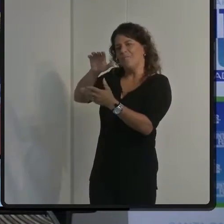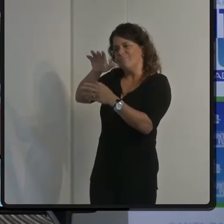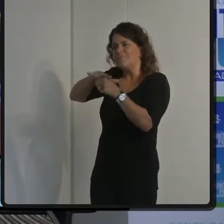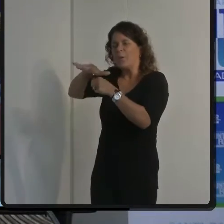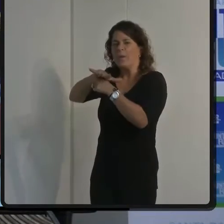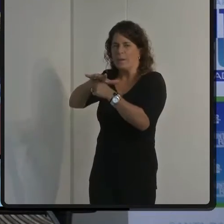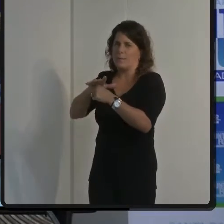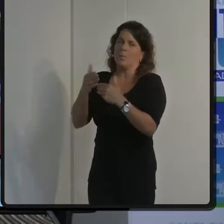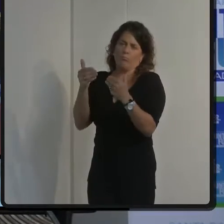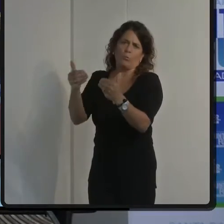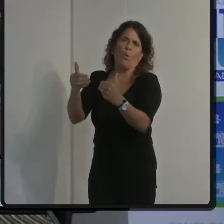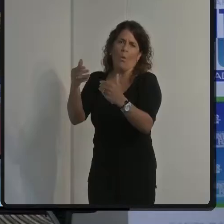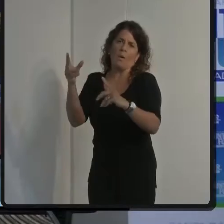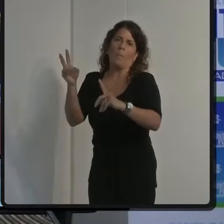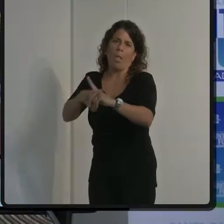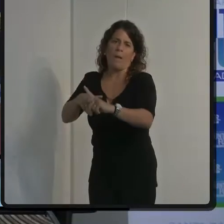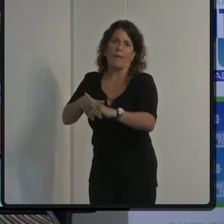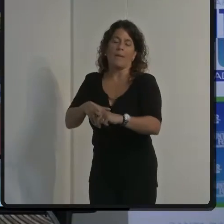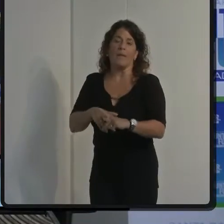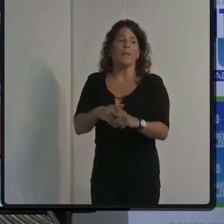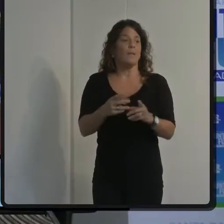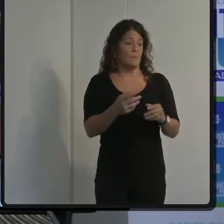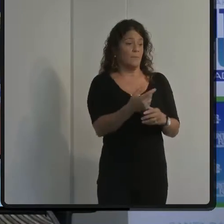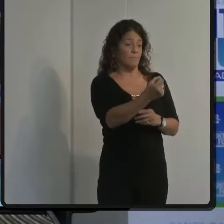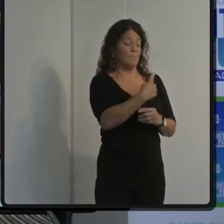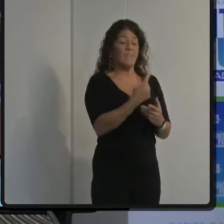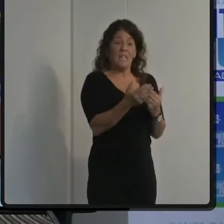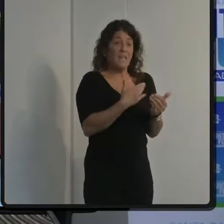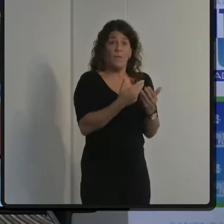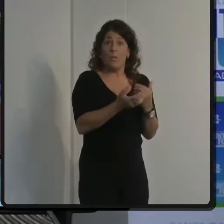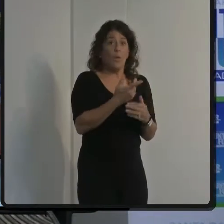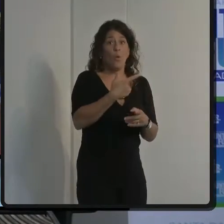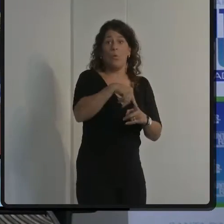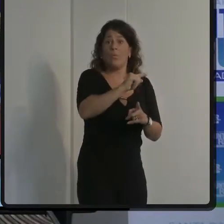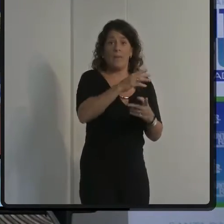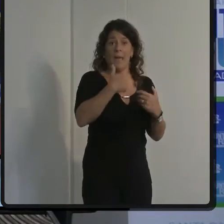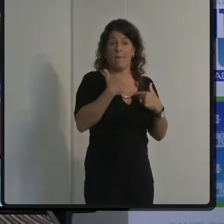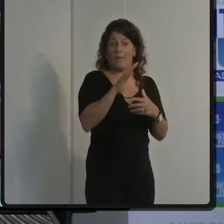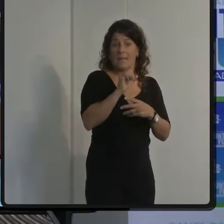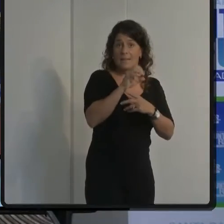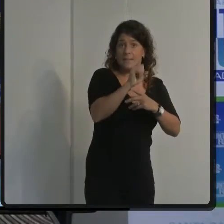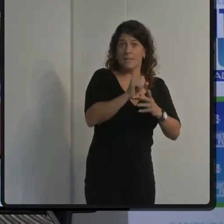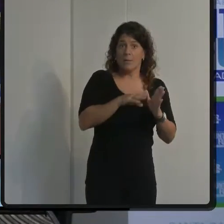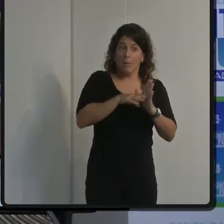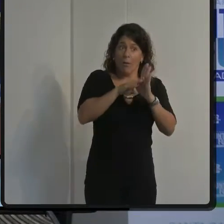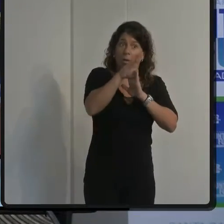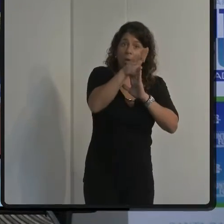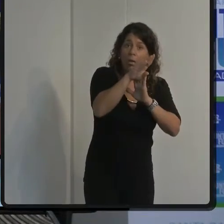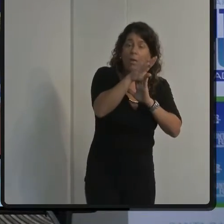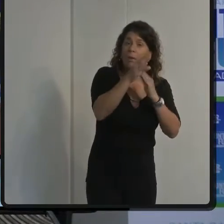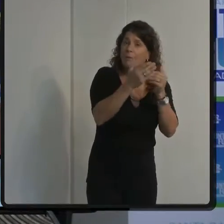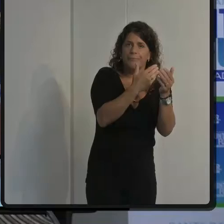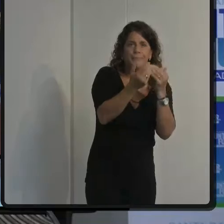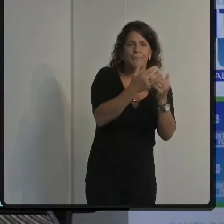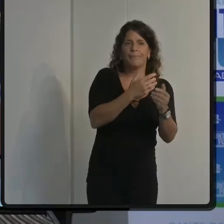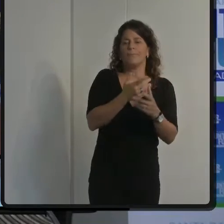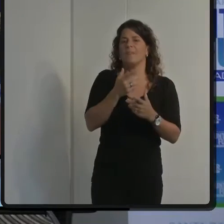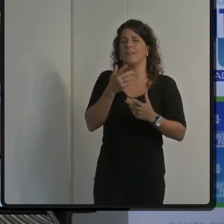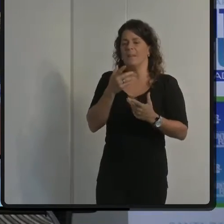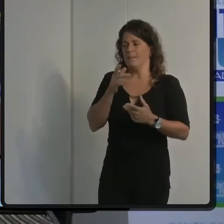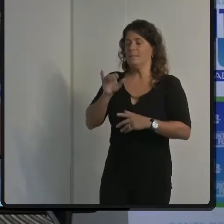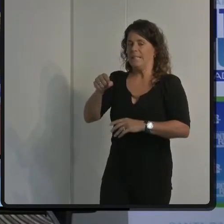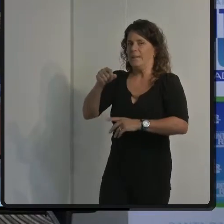Okay, even though they're in a hotbed of rising cases. That is correct, yes. Okay. And